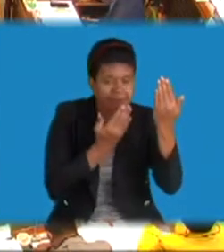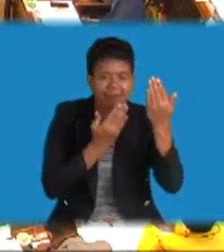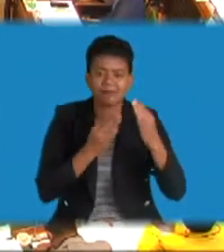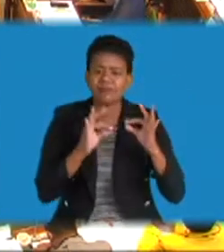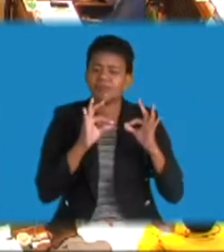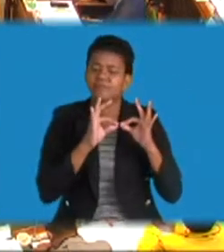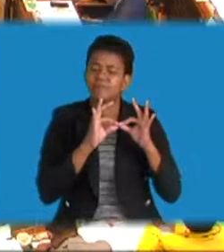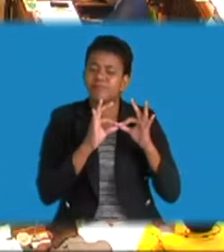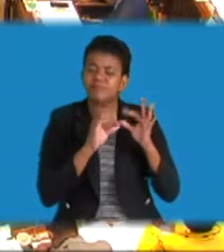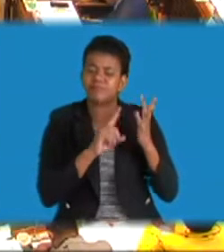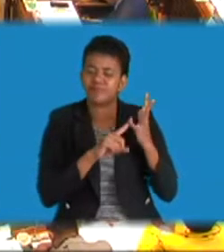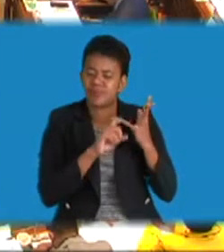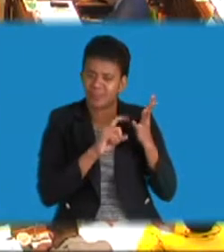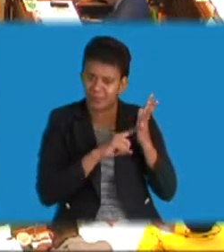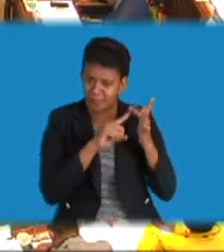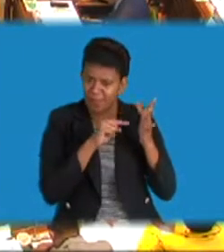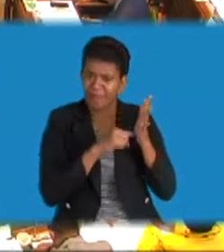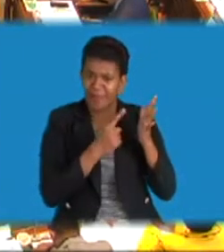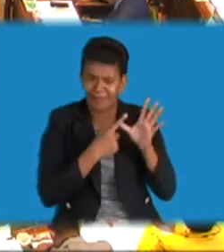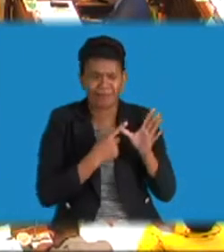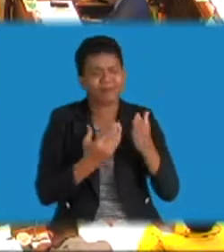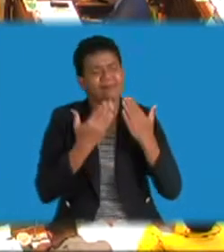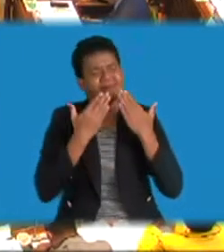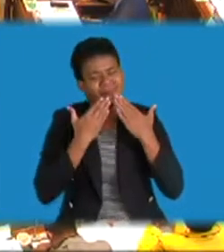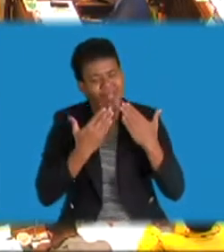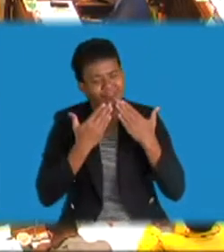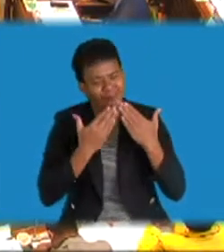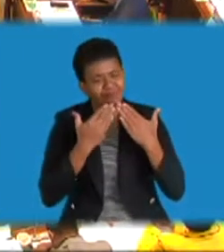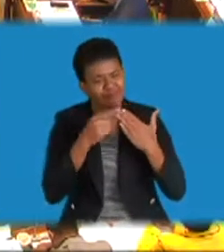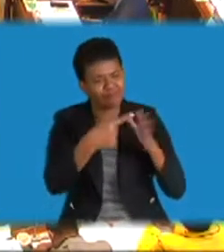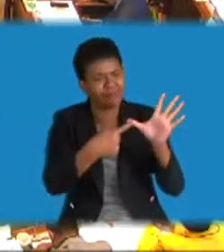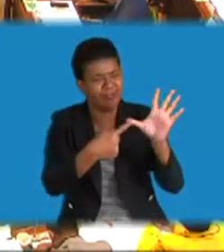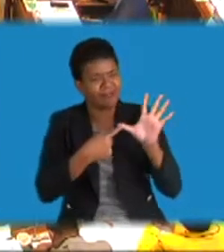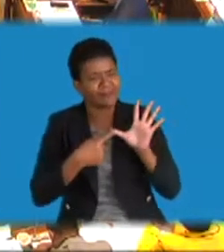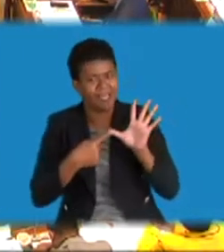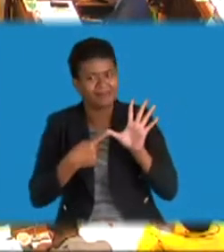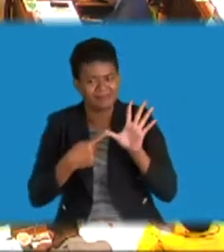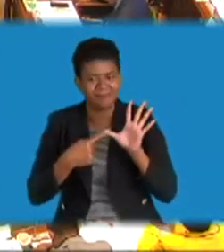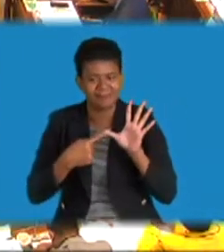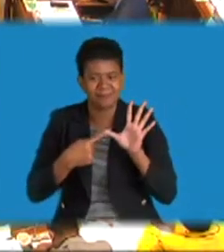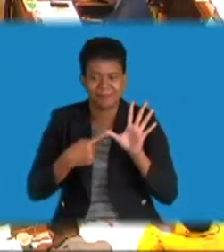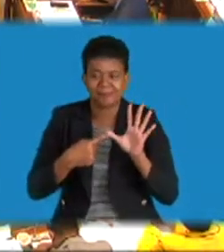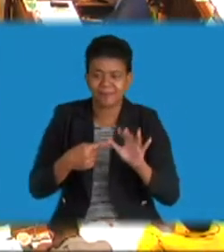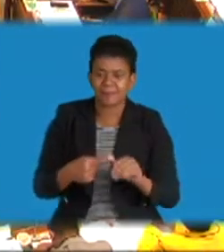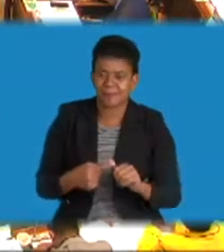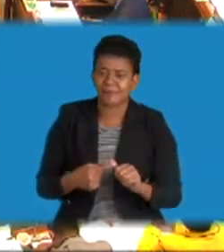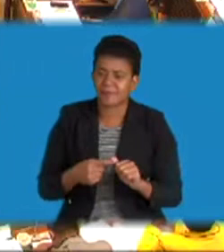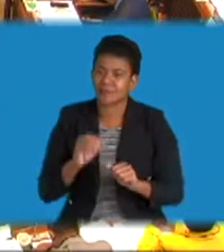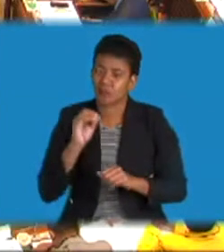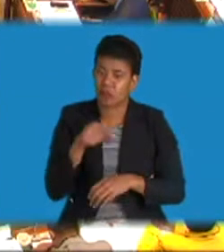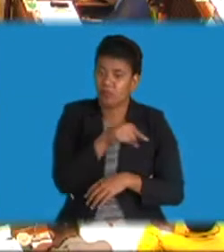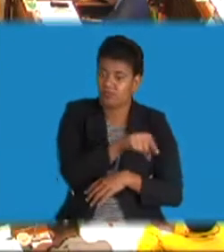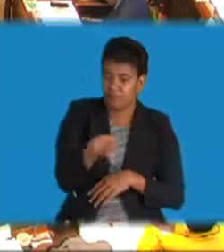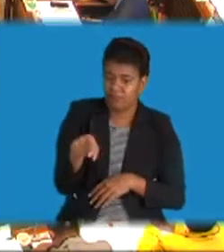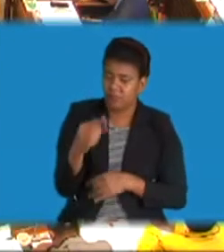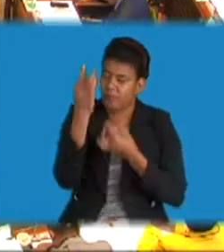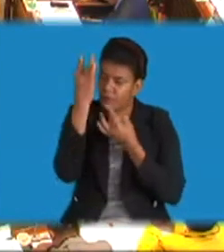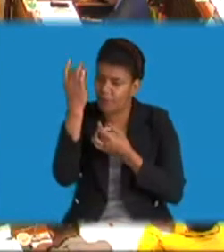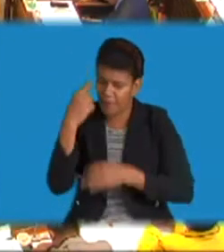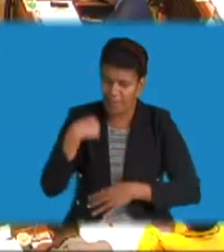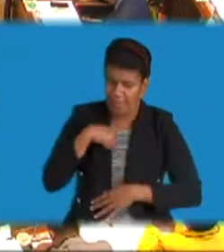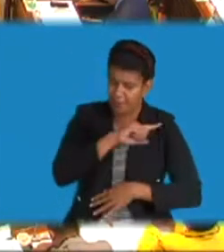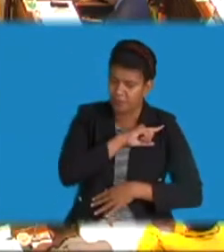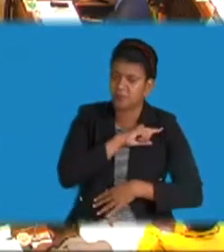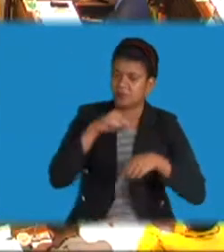Thank you, Madam. I thank the Honourable Minister for the answer this morning. Given that he has enlightened the House in regards to the